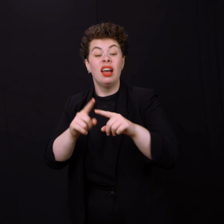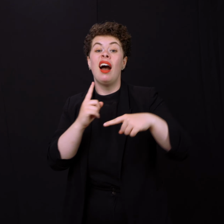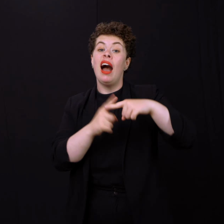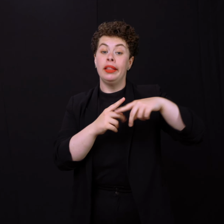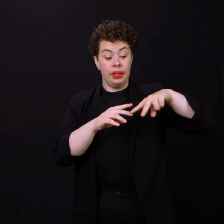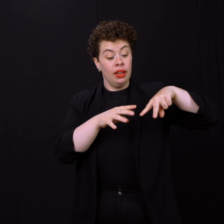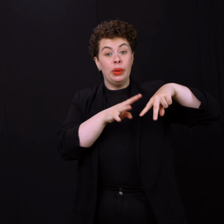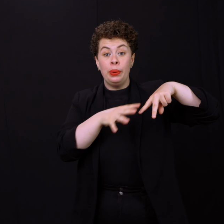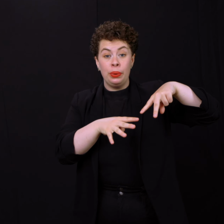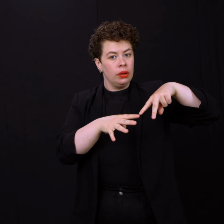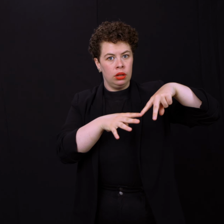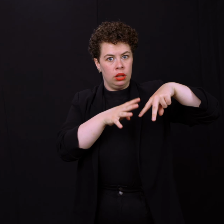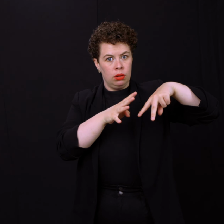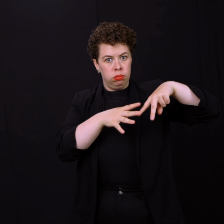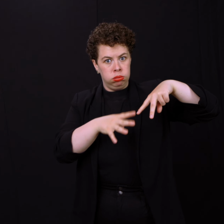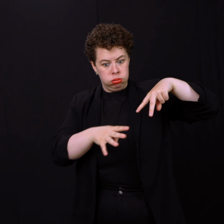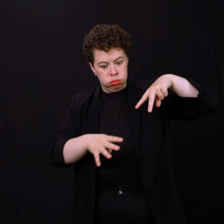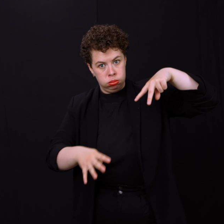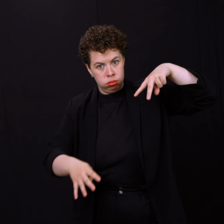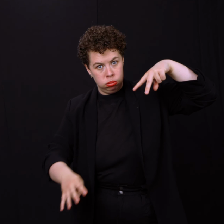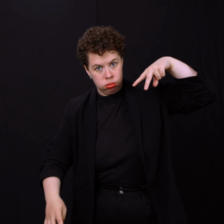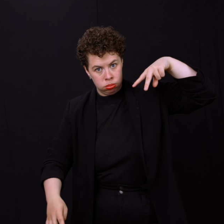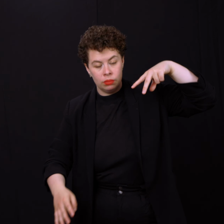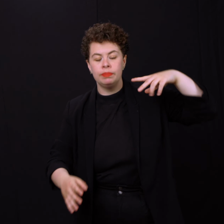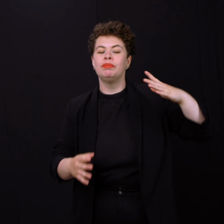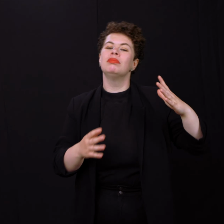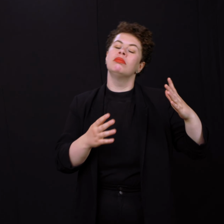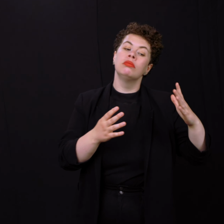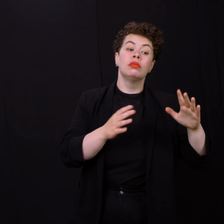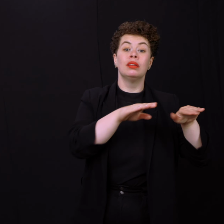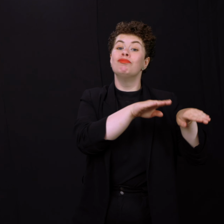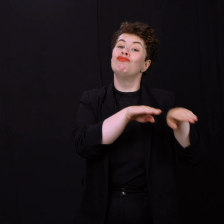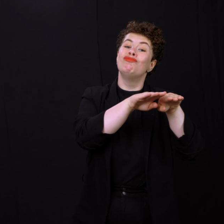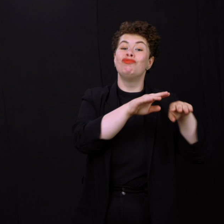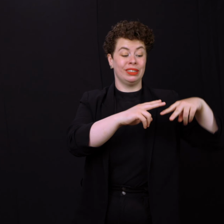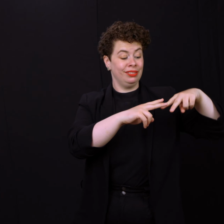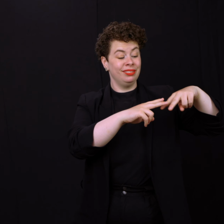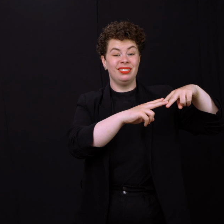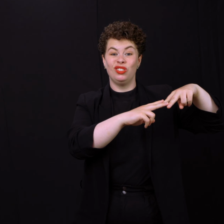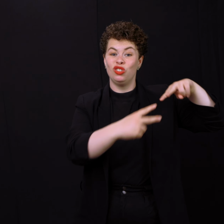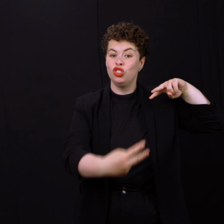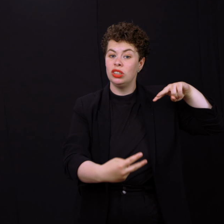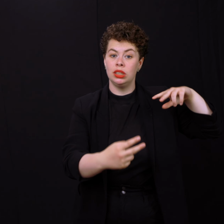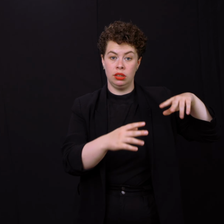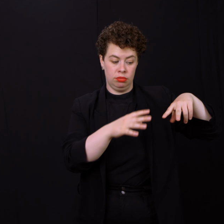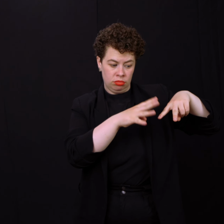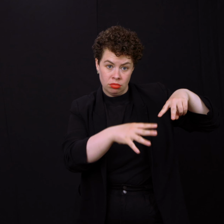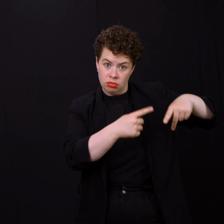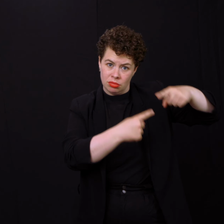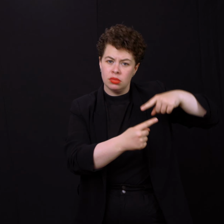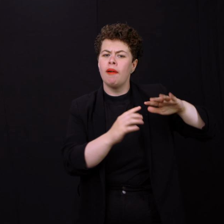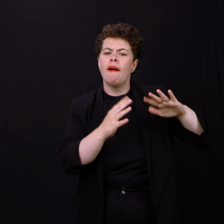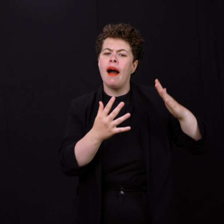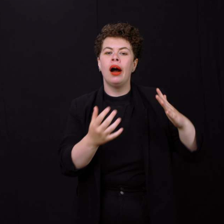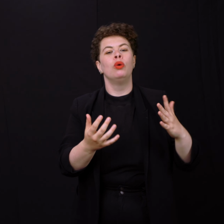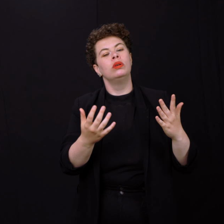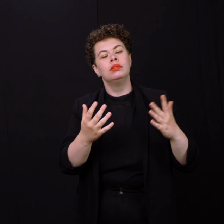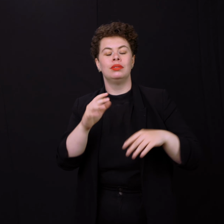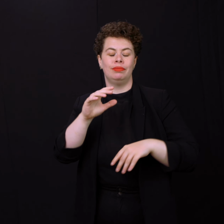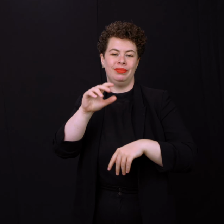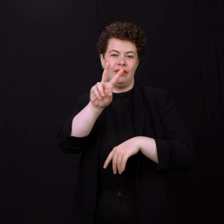So conventional gene therapy utilizes viruses to package a healthy copy of the gene to deliver it to